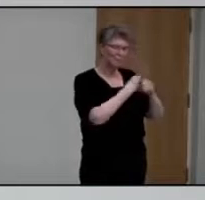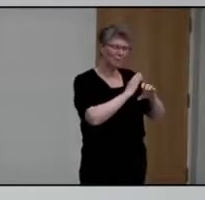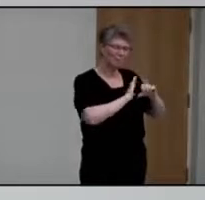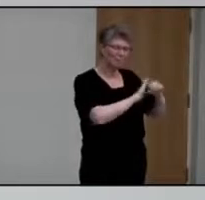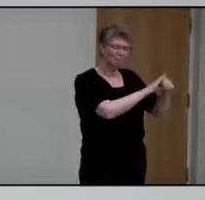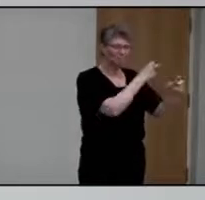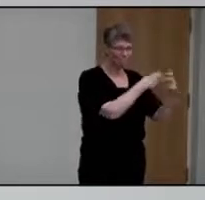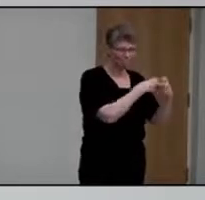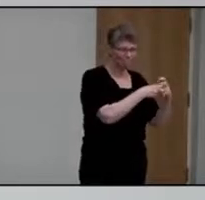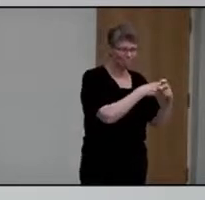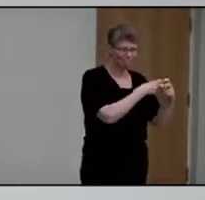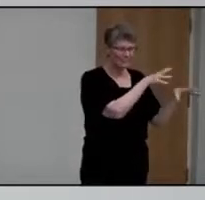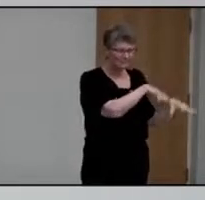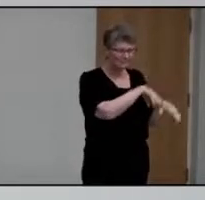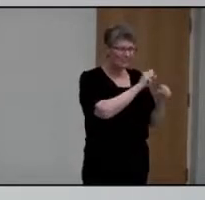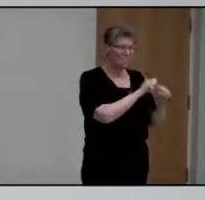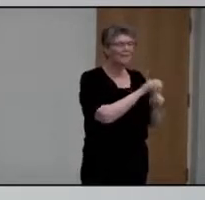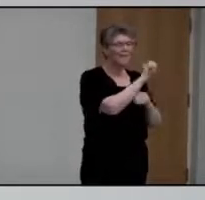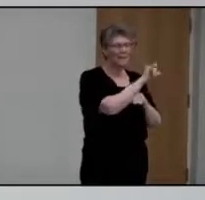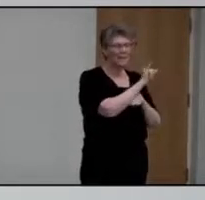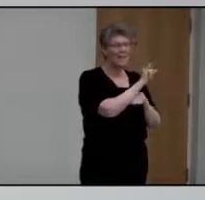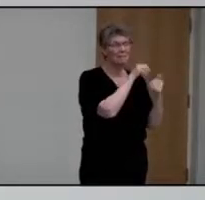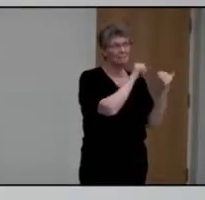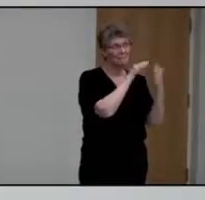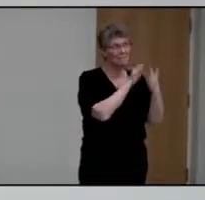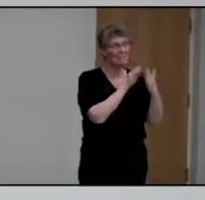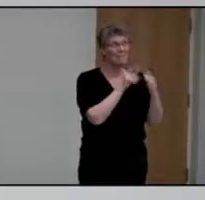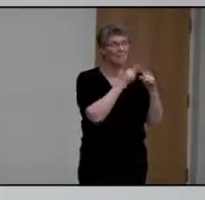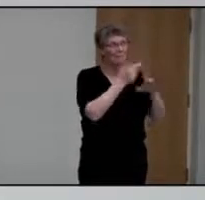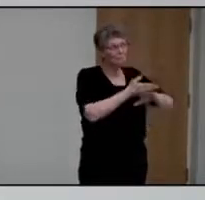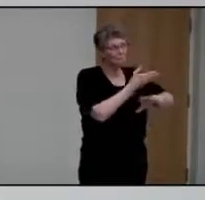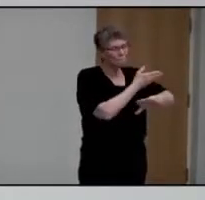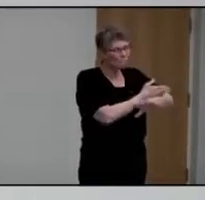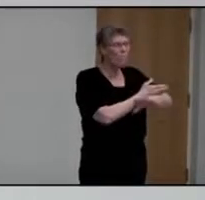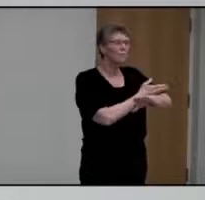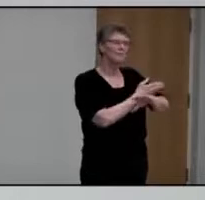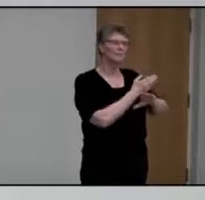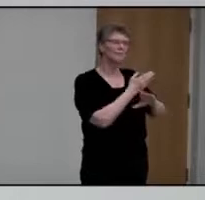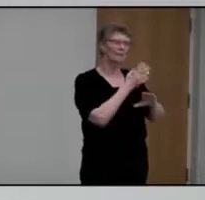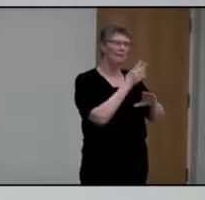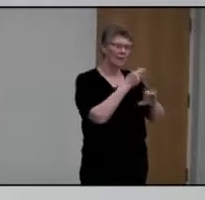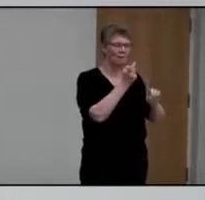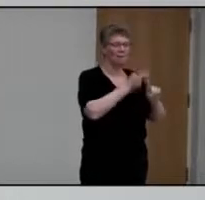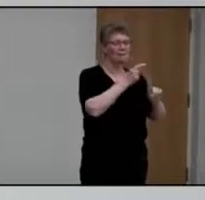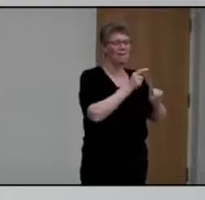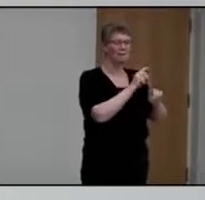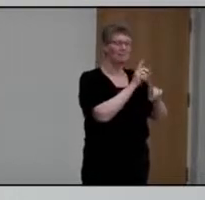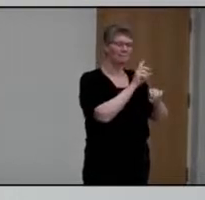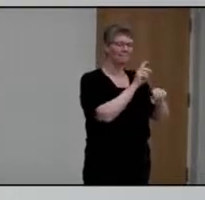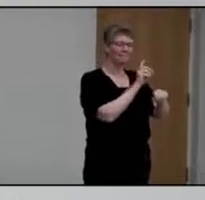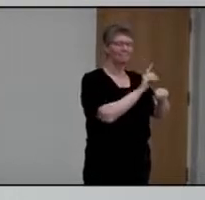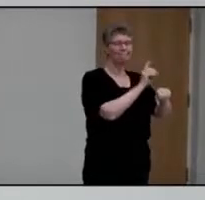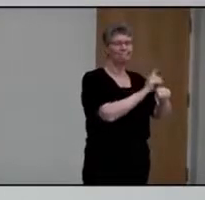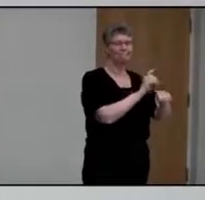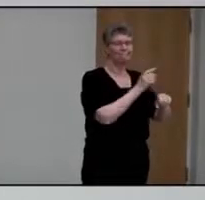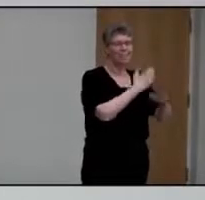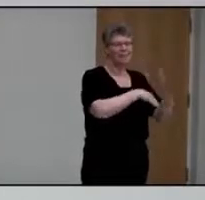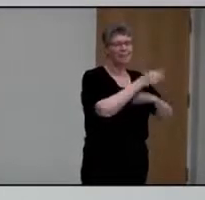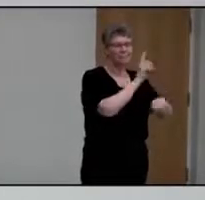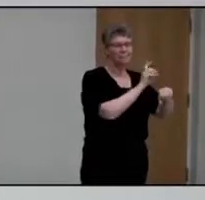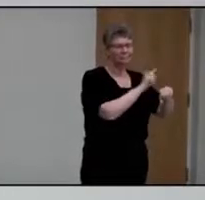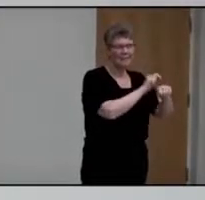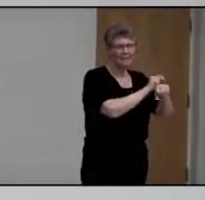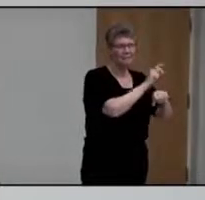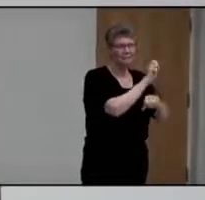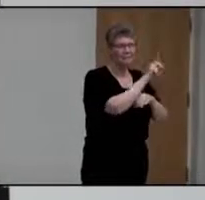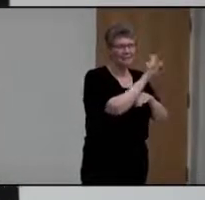methods to improve or automate tasks. So let's get to it. I want to keep the opening question pretty simple, because our